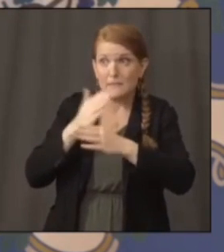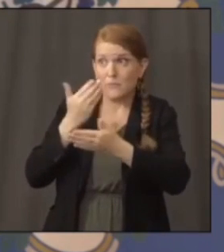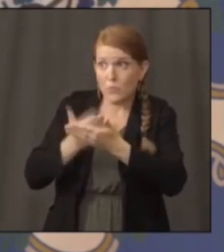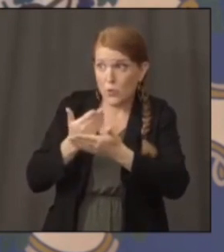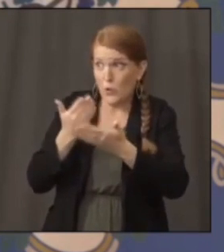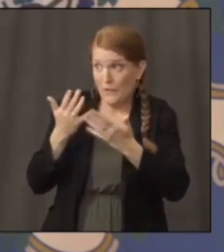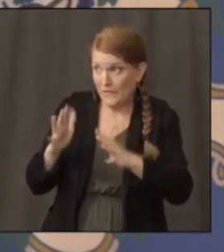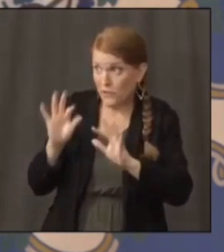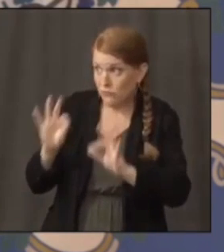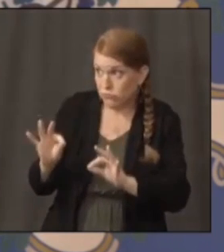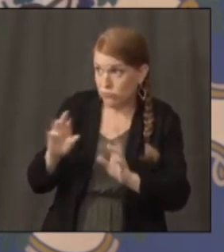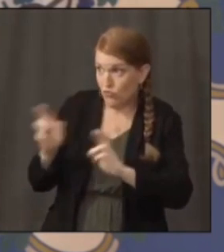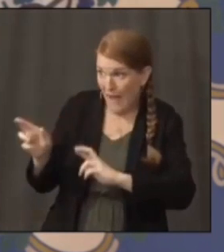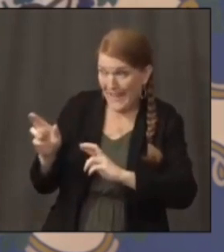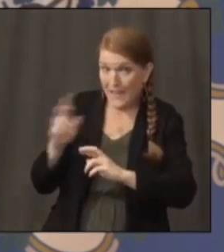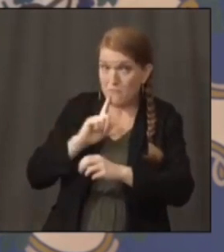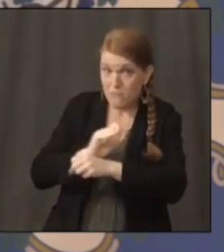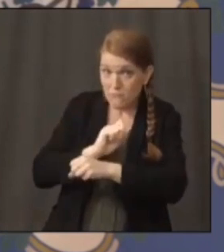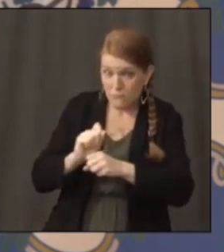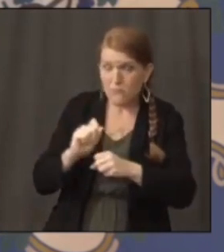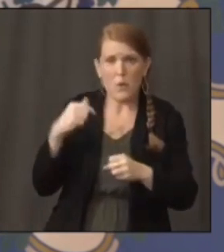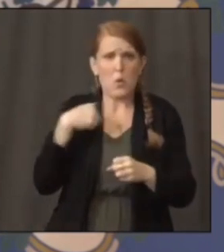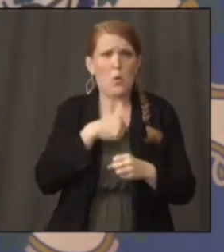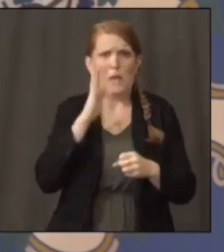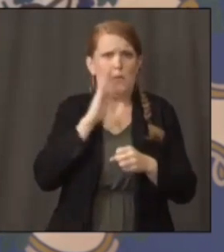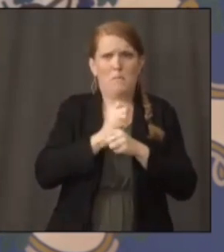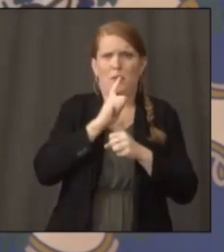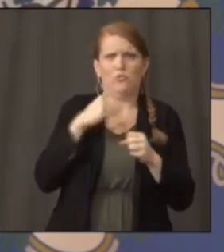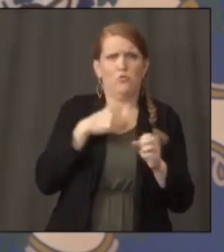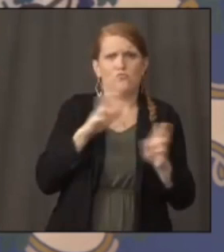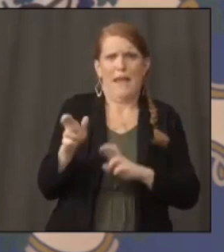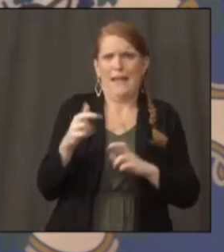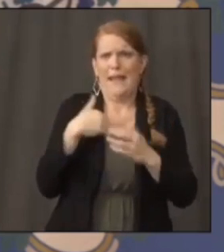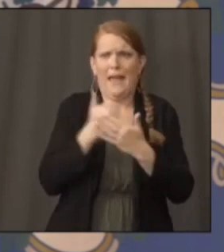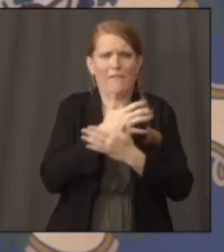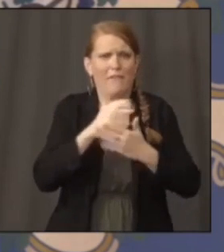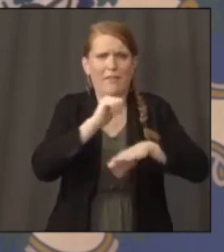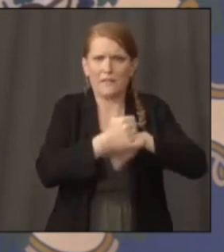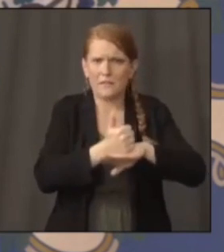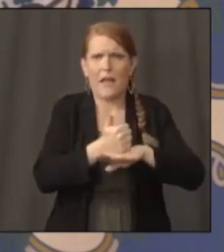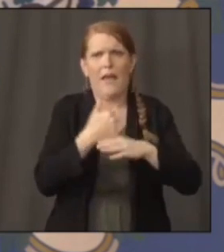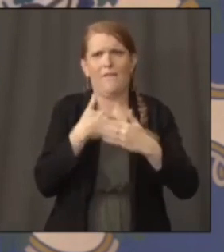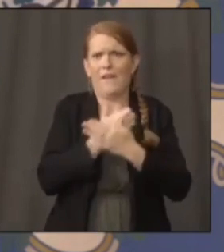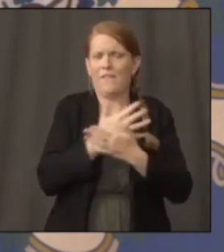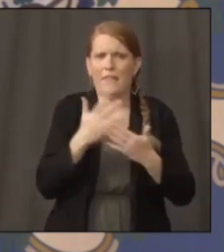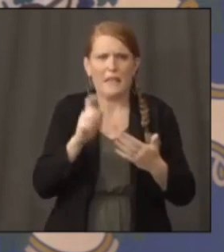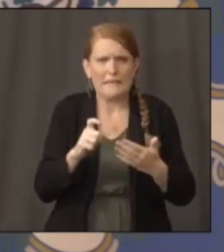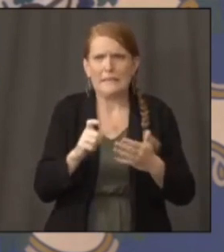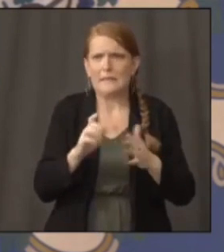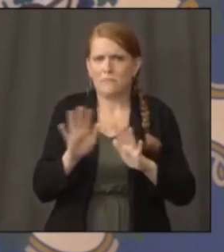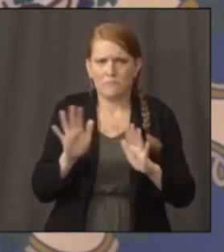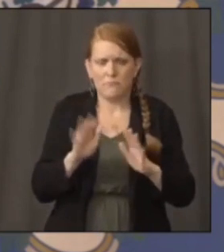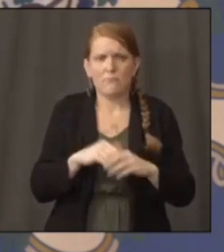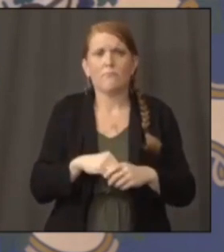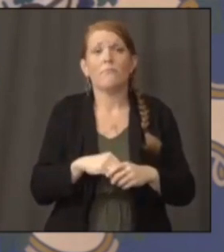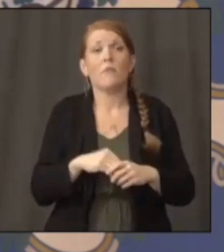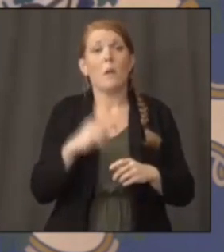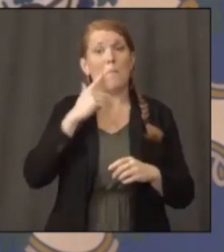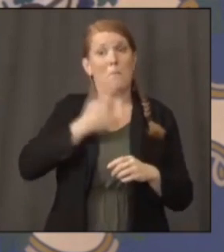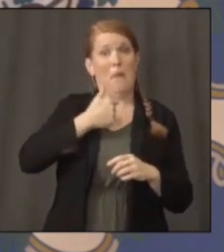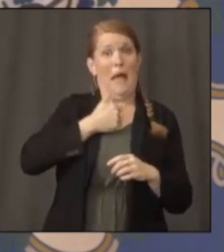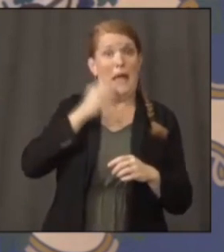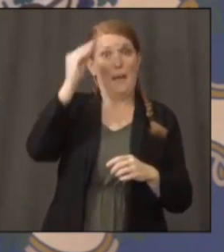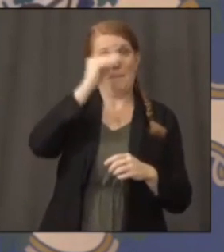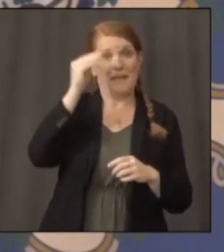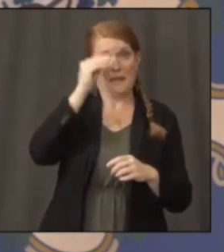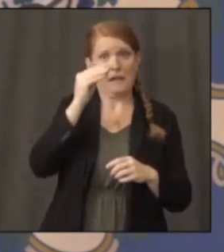and do all the protocols we need. I'll say on a personal basis, it's one thing to say you have a vaccine, but you want to make